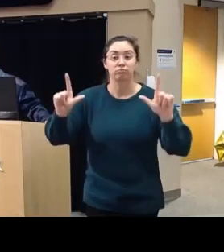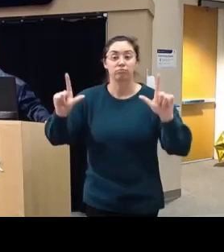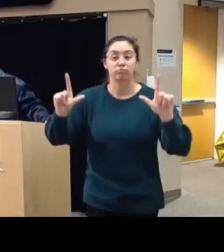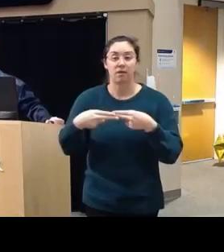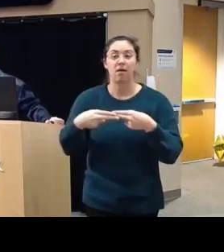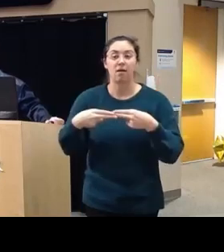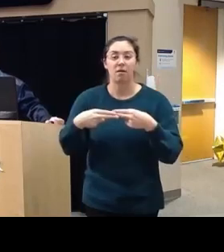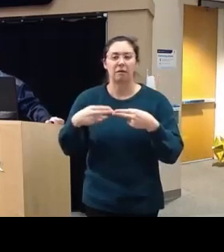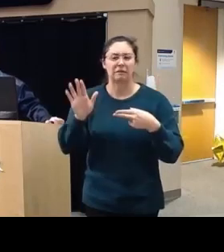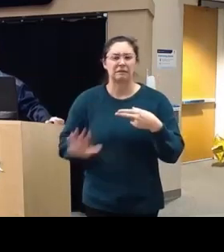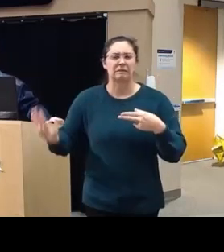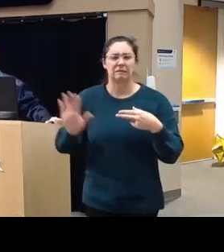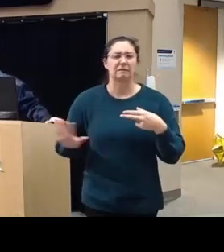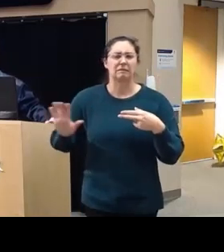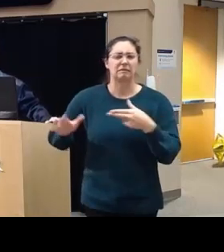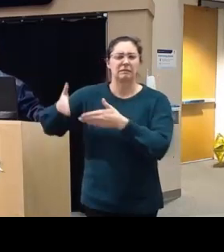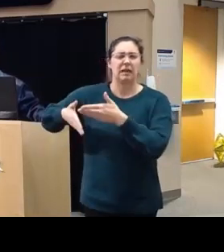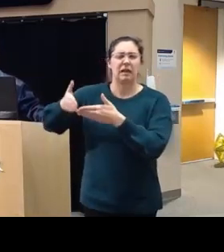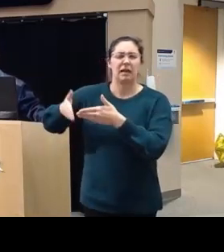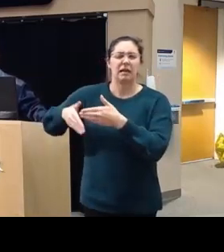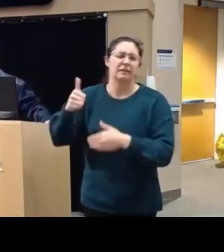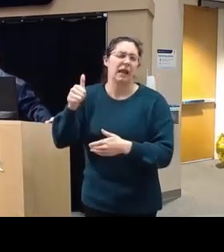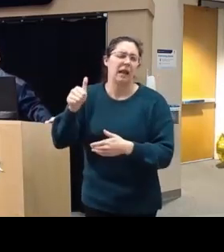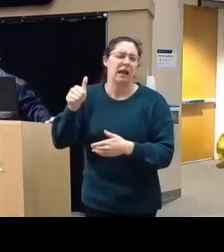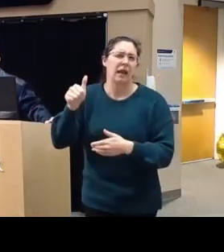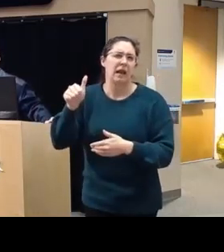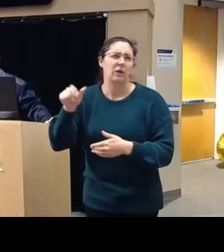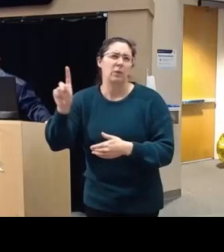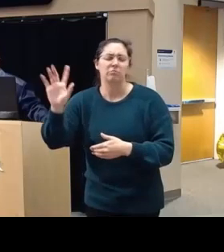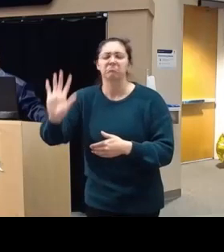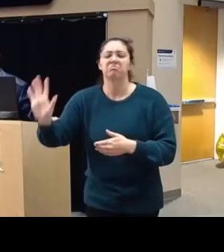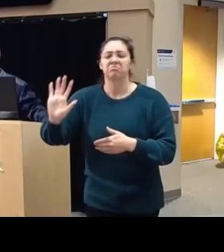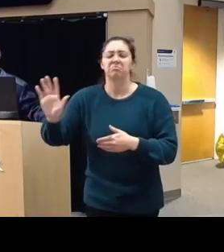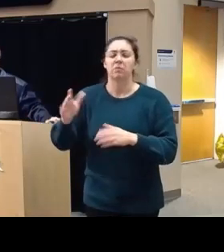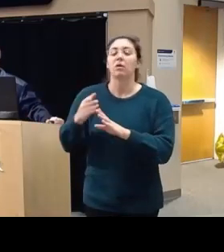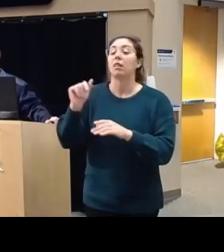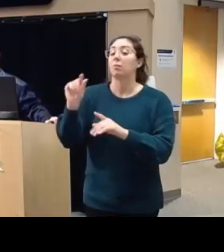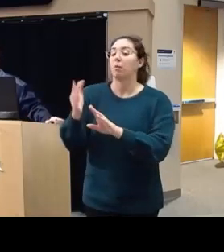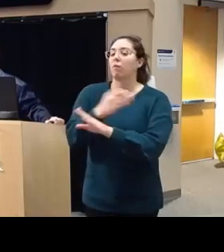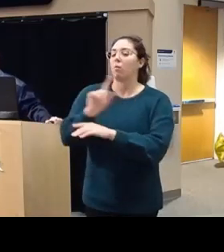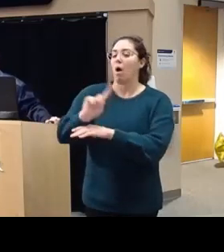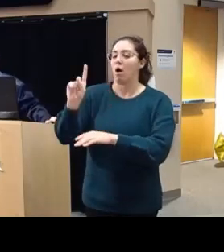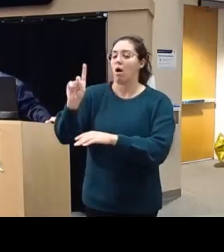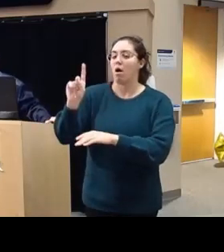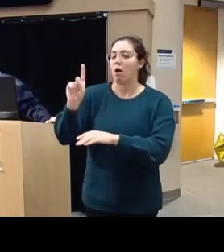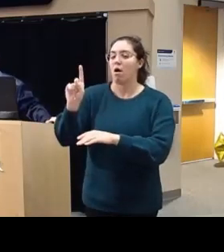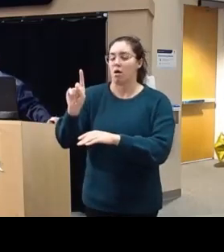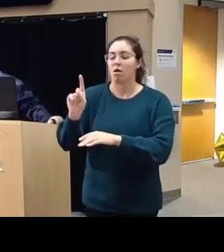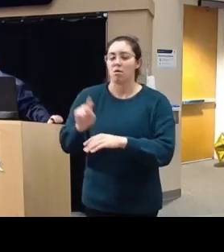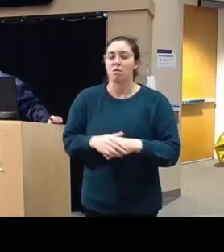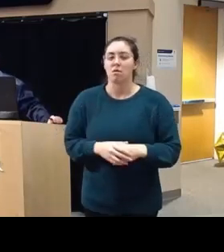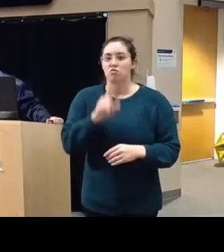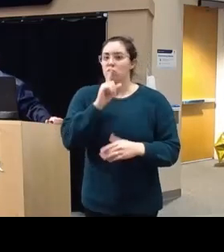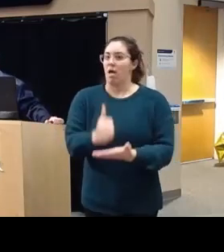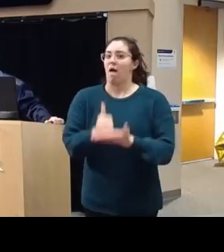slide somewhere around 10 to 1. There'll also be an email sent out tomorrow with that link, but it's